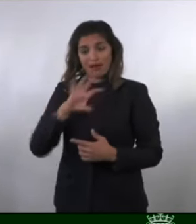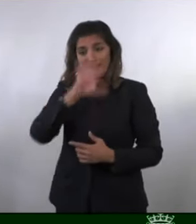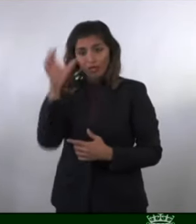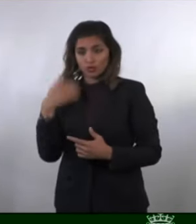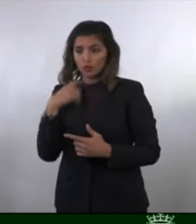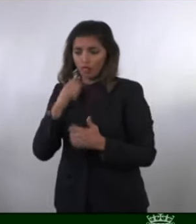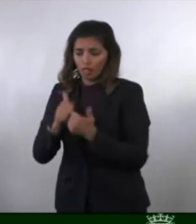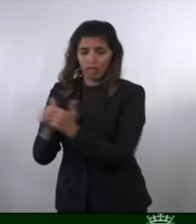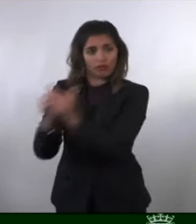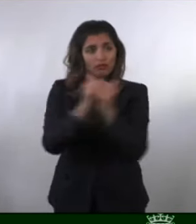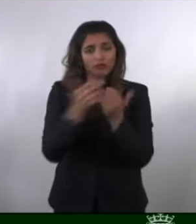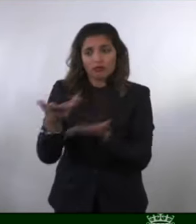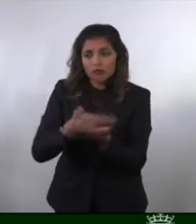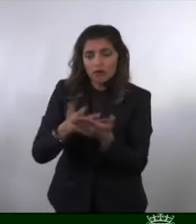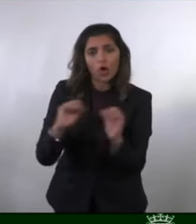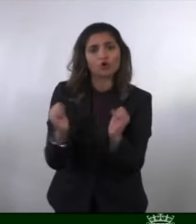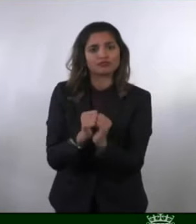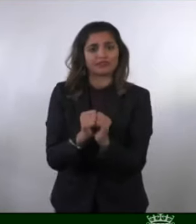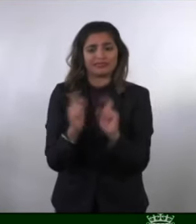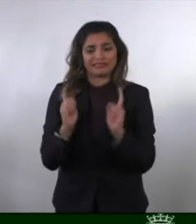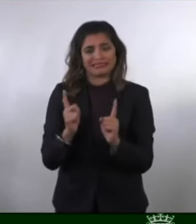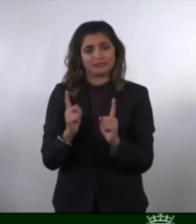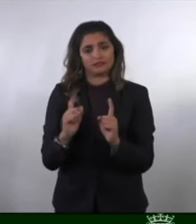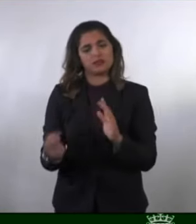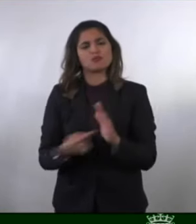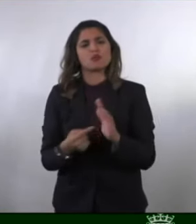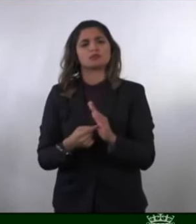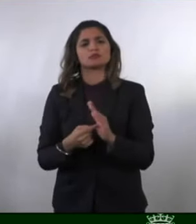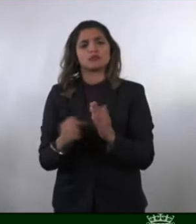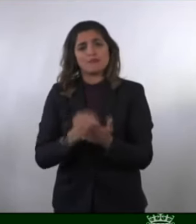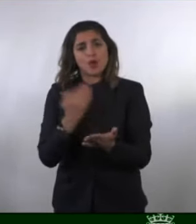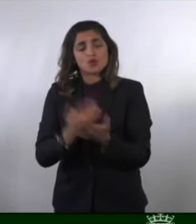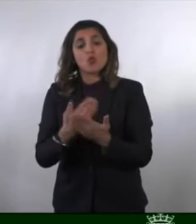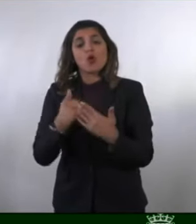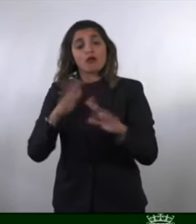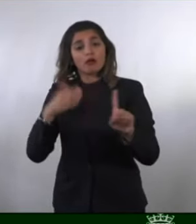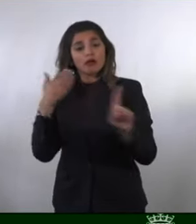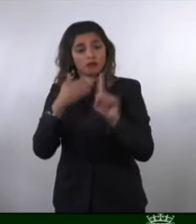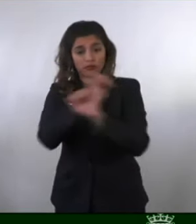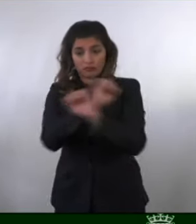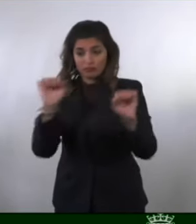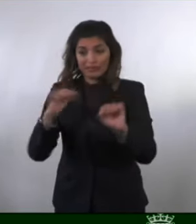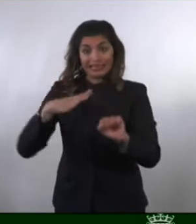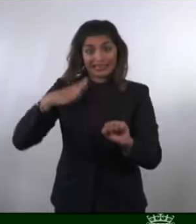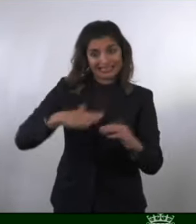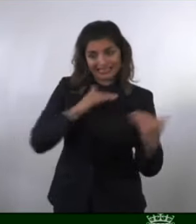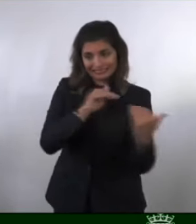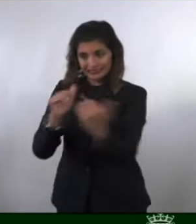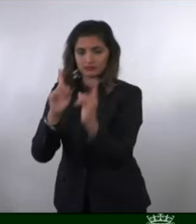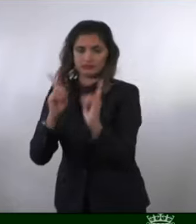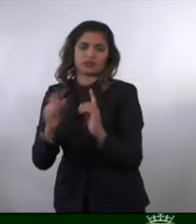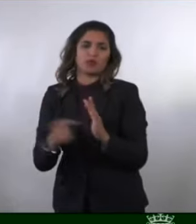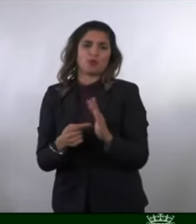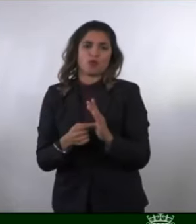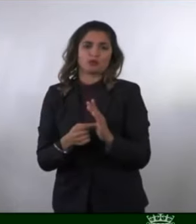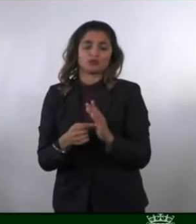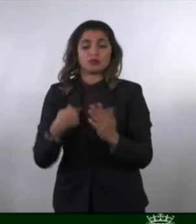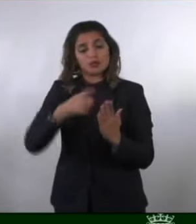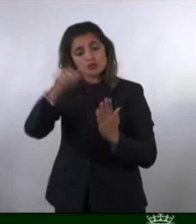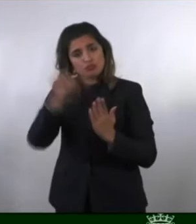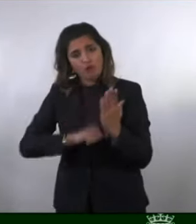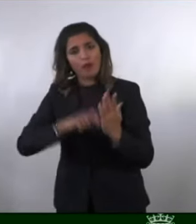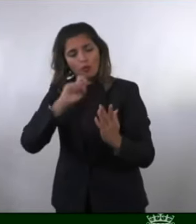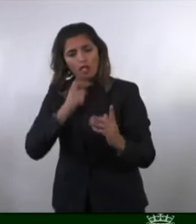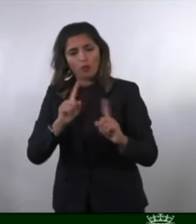I am determined to follow, given that the UK vaccination programme is obviously across the whole